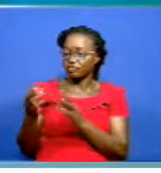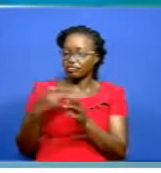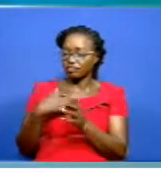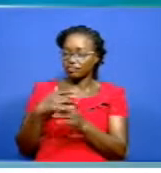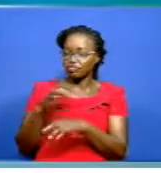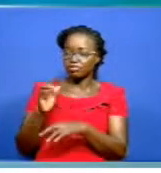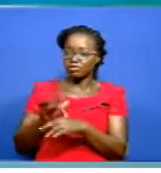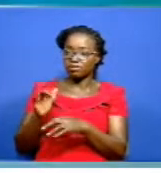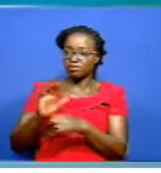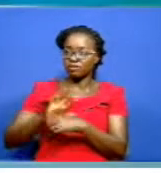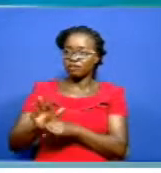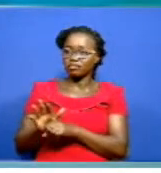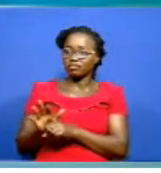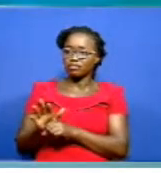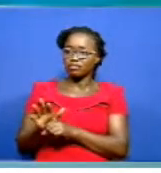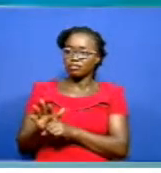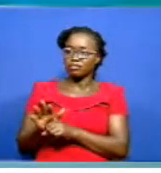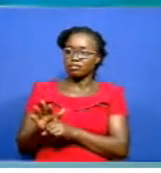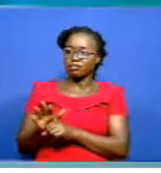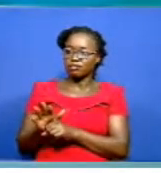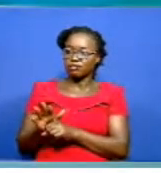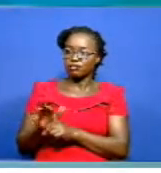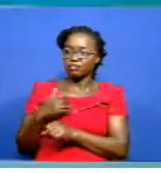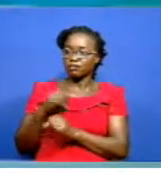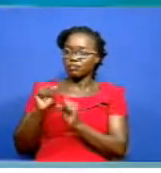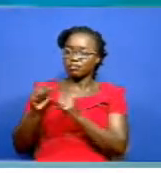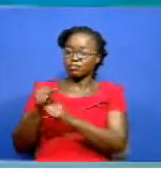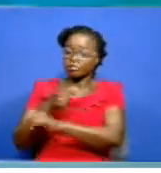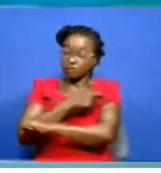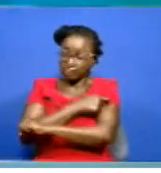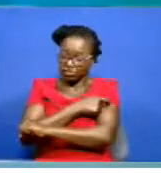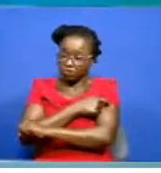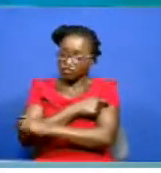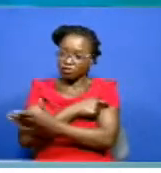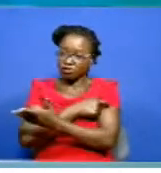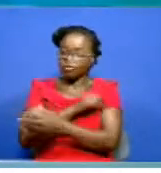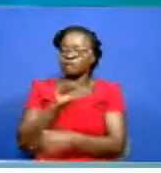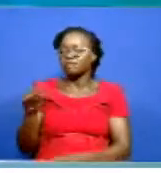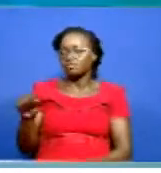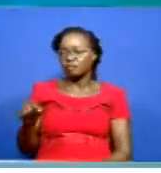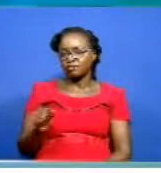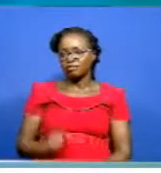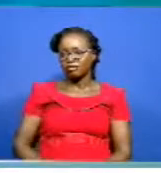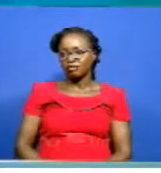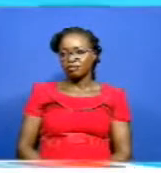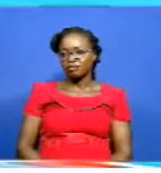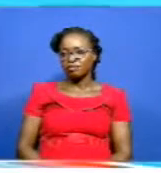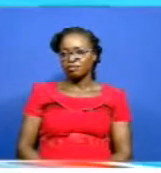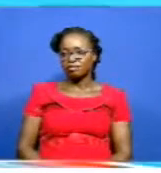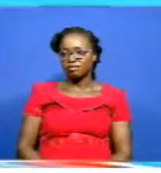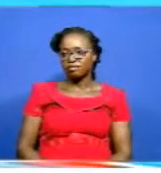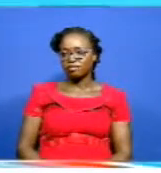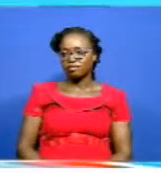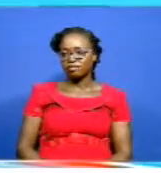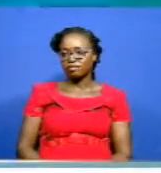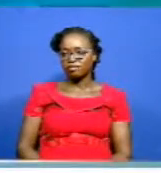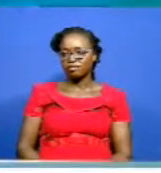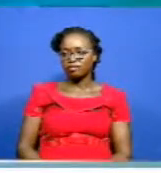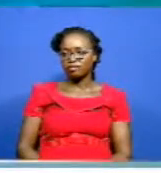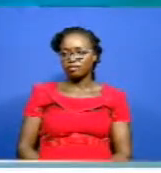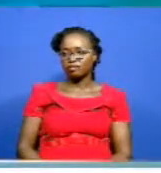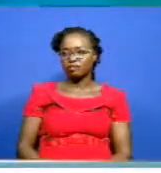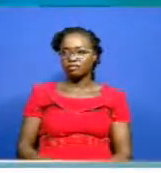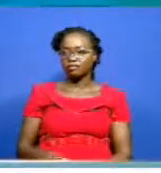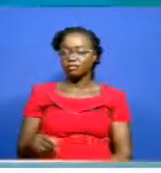infected by the COVID-19, am I eligible for a jab? Yes. Yes, if you're infected, not after you've already... No, there are two questions. One is, if